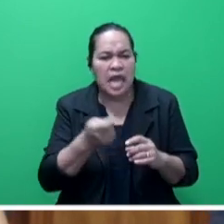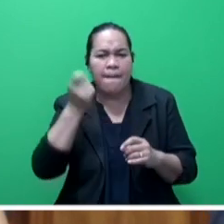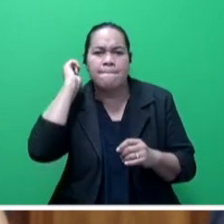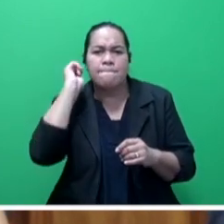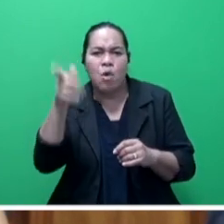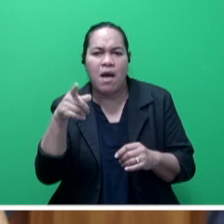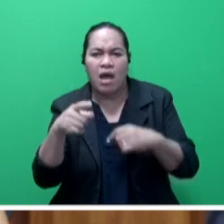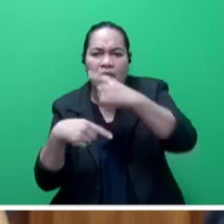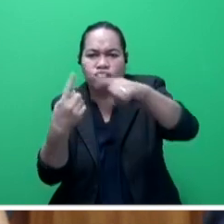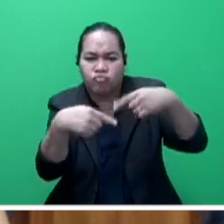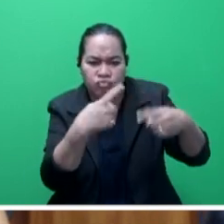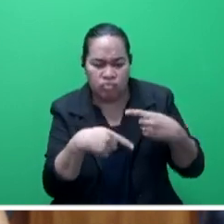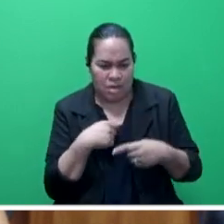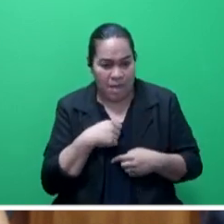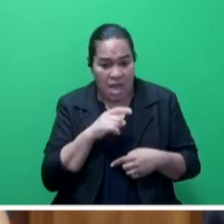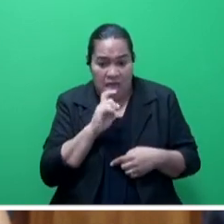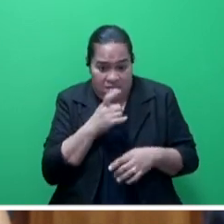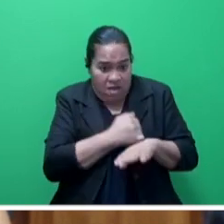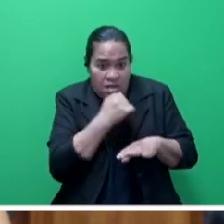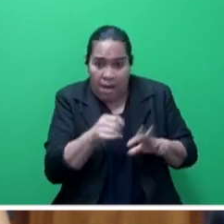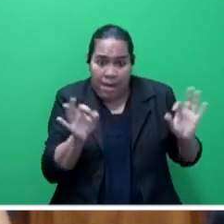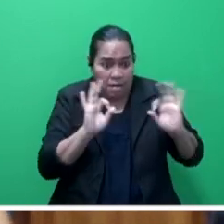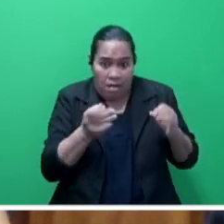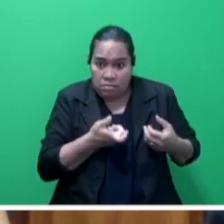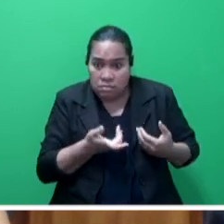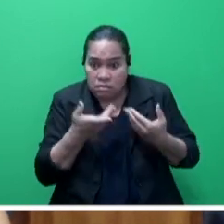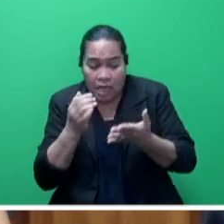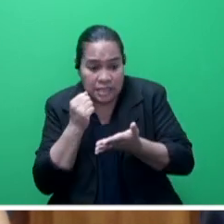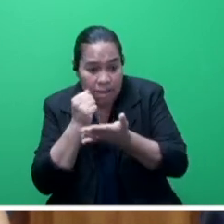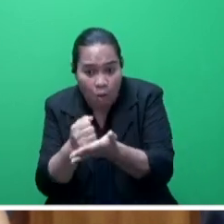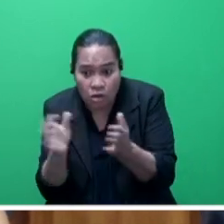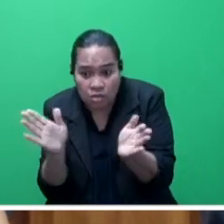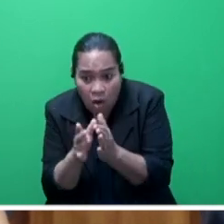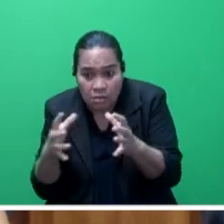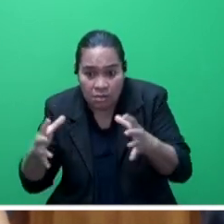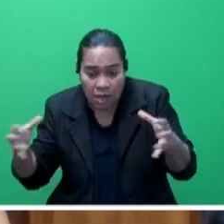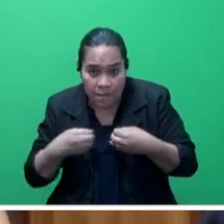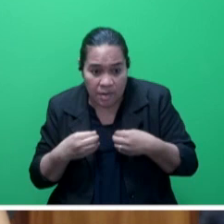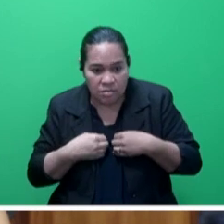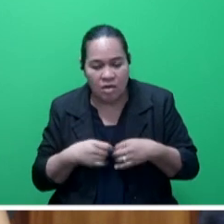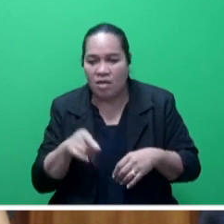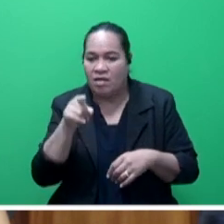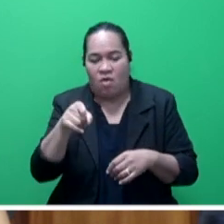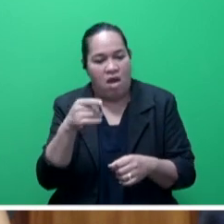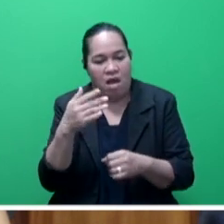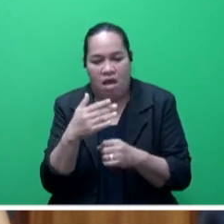not provided support to the MSMEs from 2014, there would not have been a